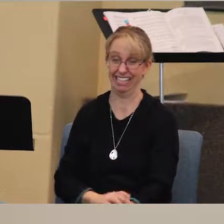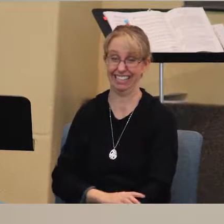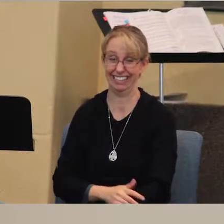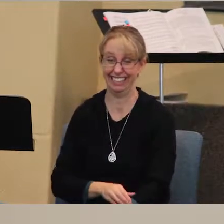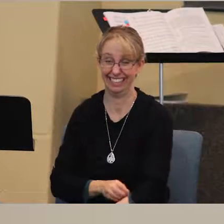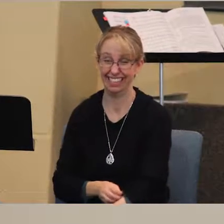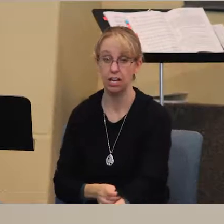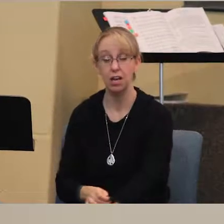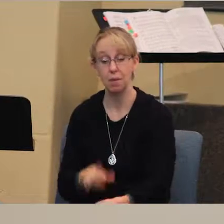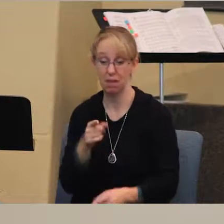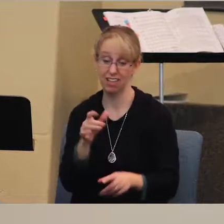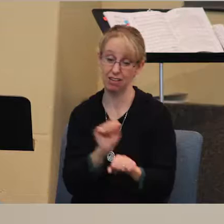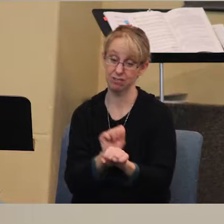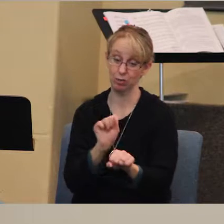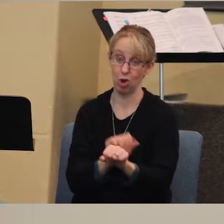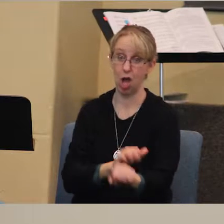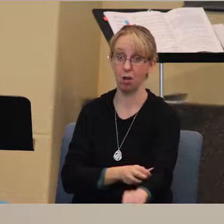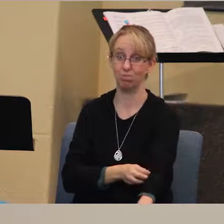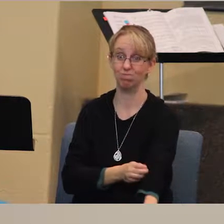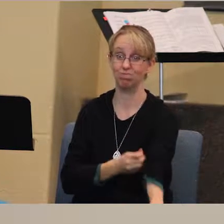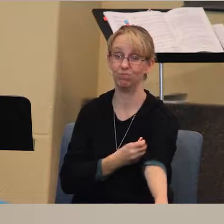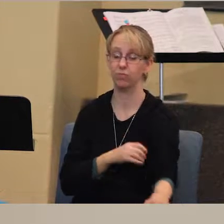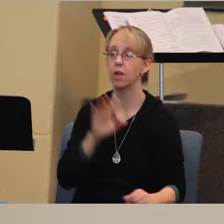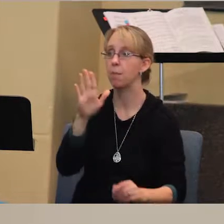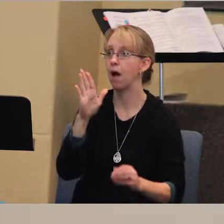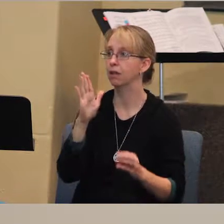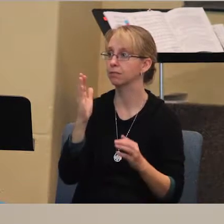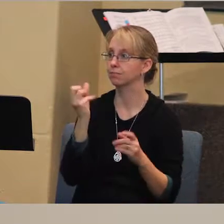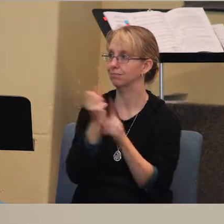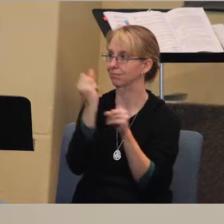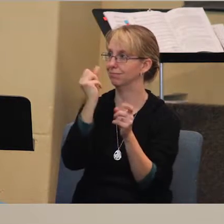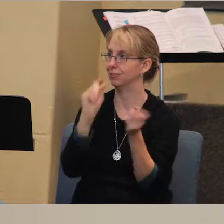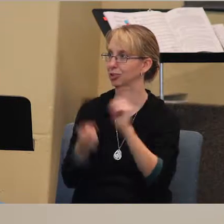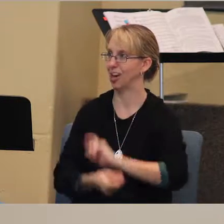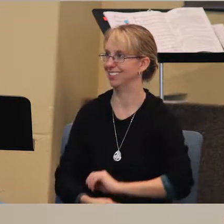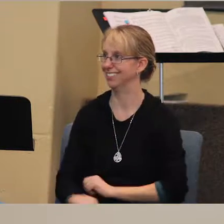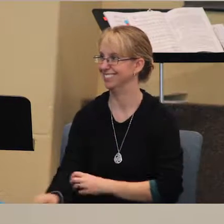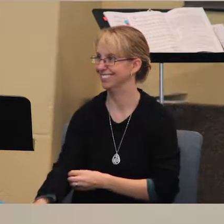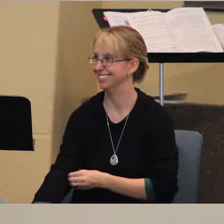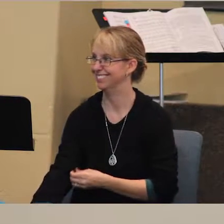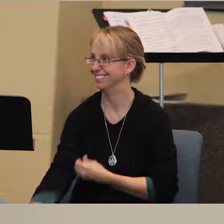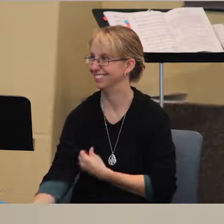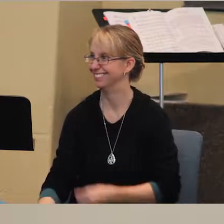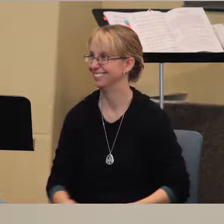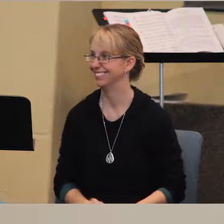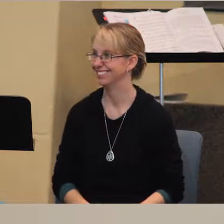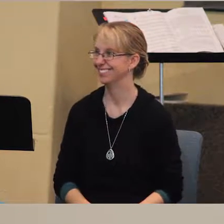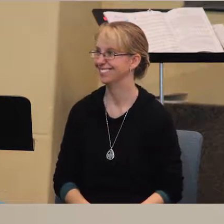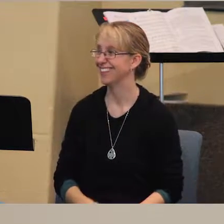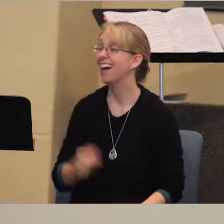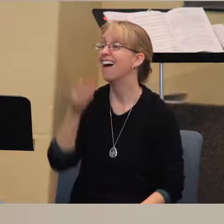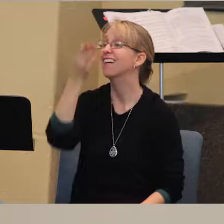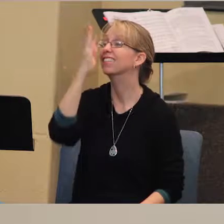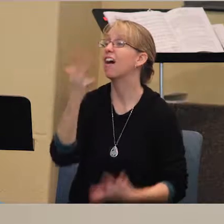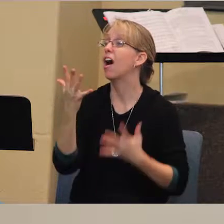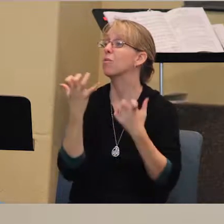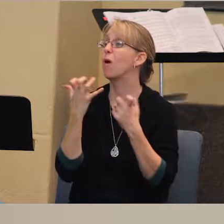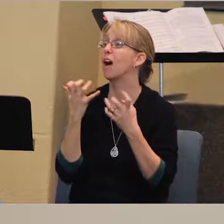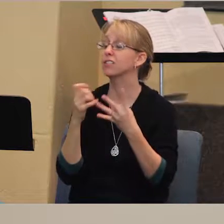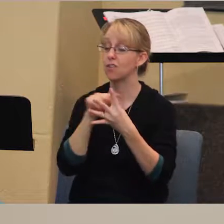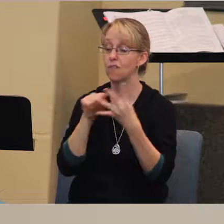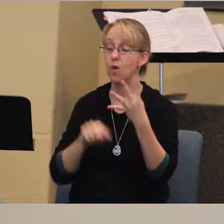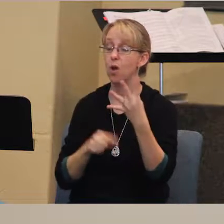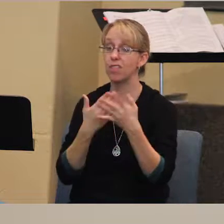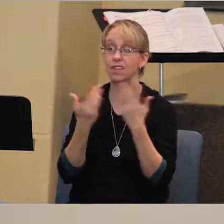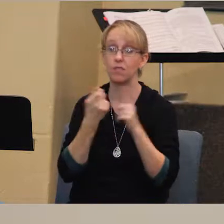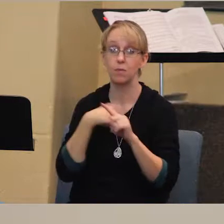But they were just doing their deal. But they had a little change. I think God wants four things from us that we see in